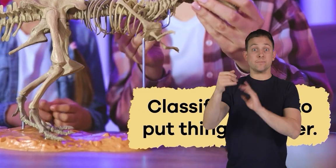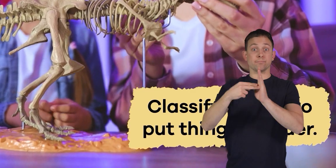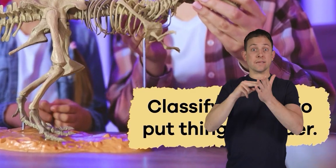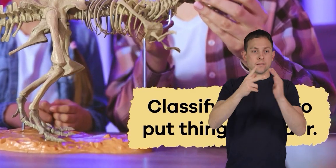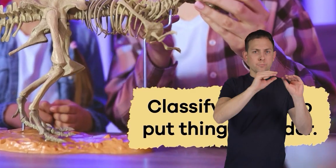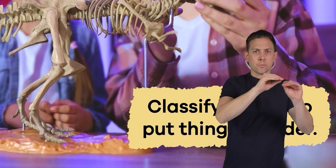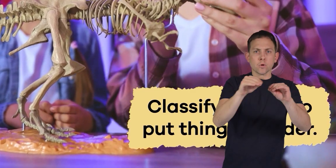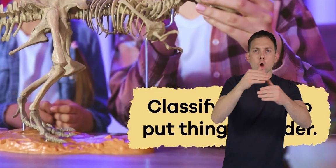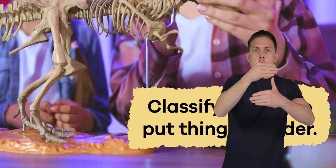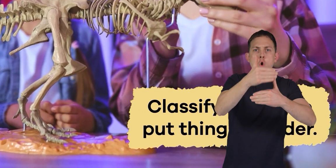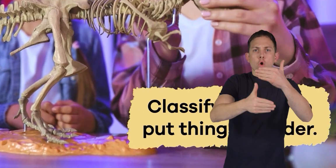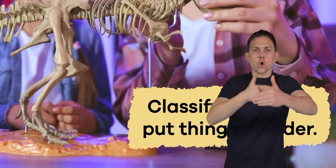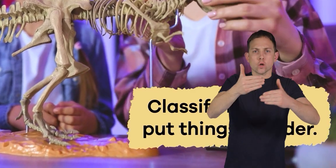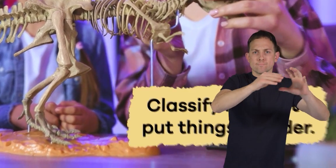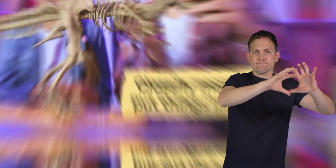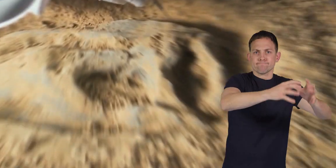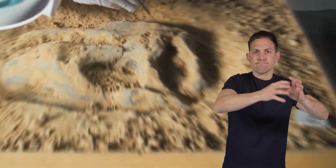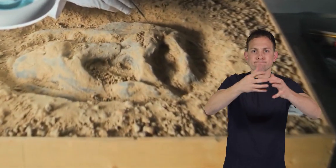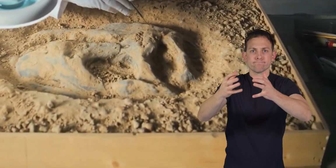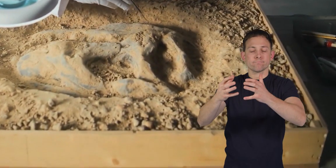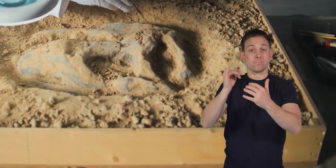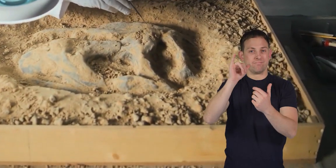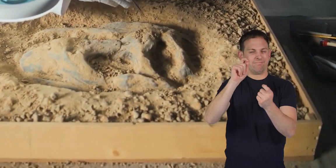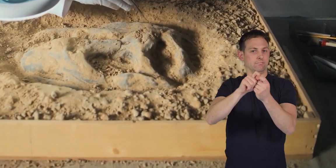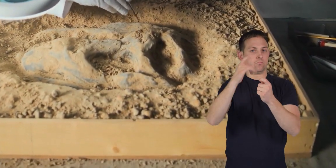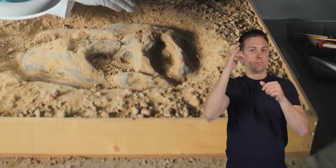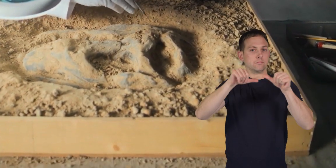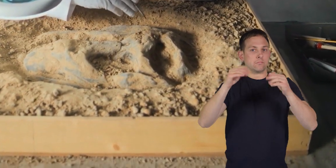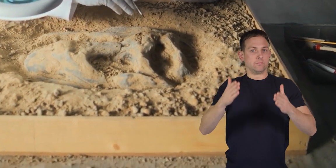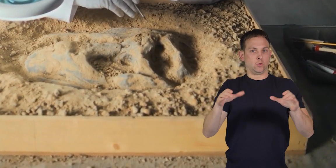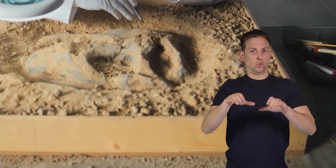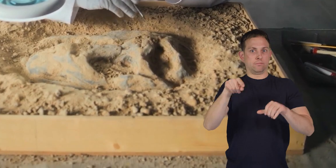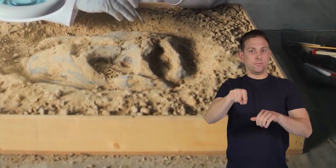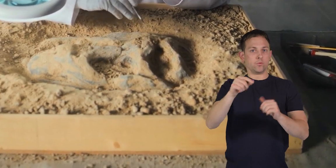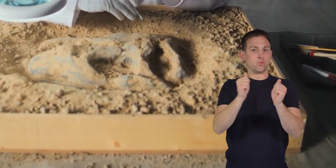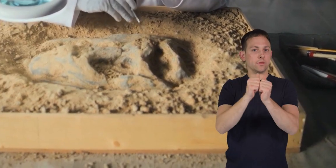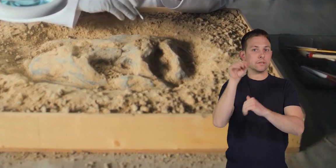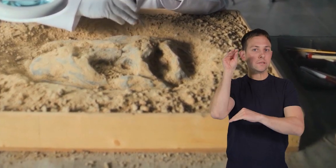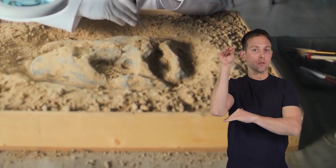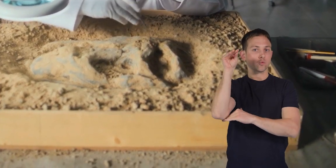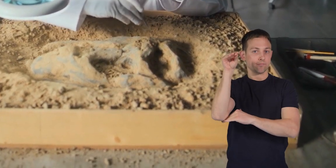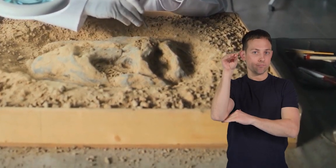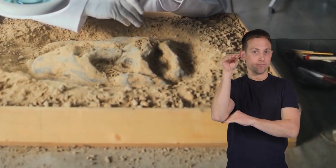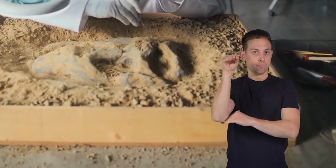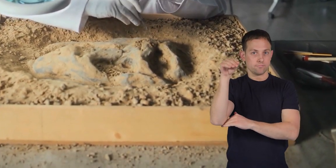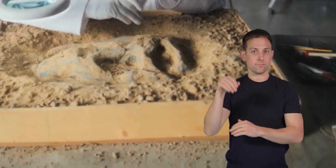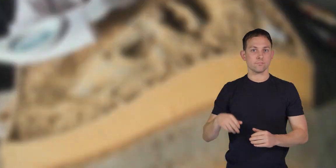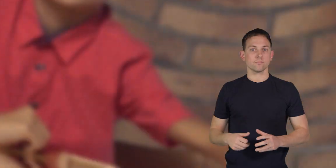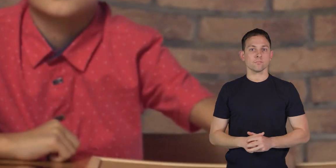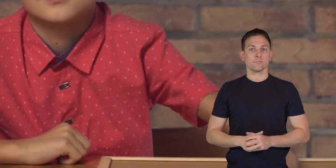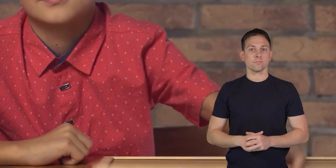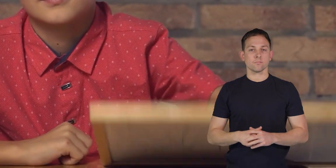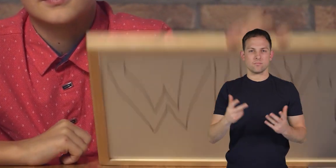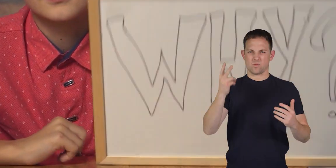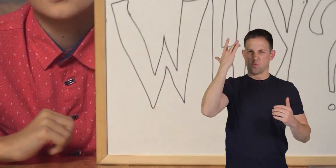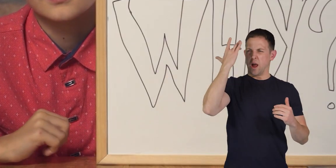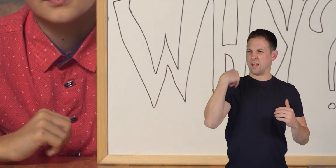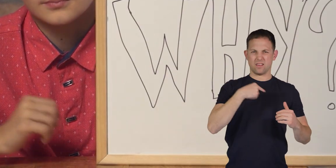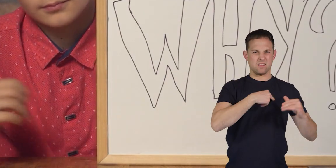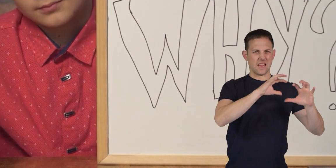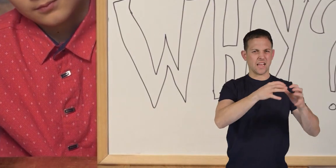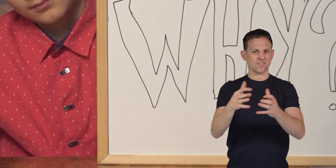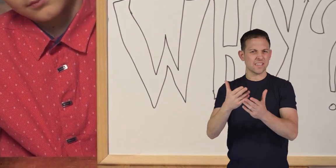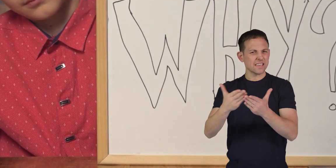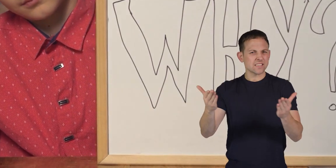classify means to put things in order, which is exactly what scientists have done with dinos. Why do